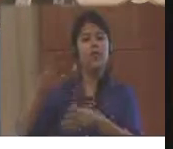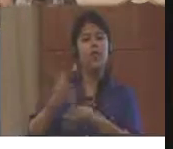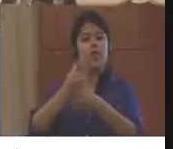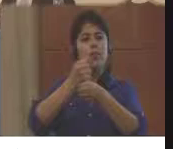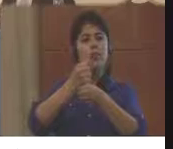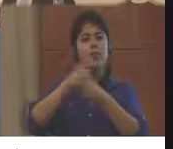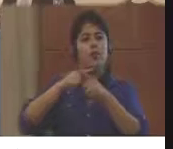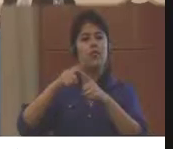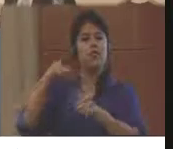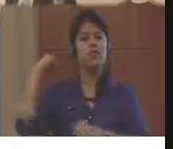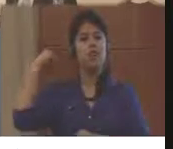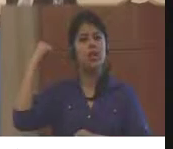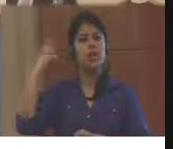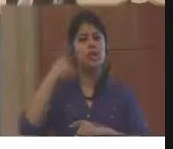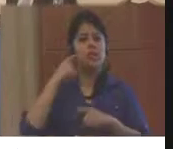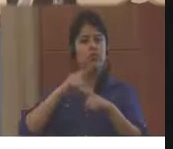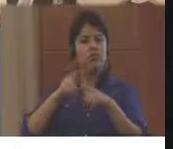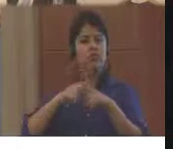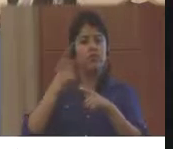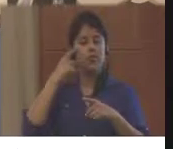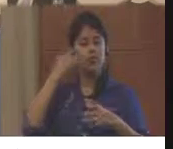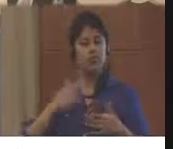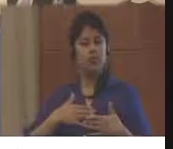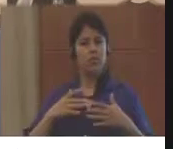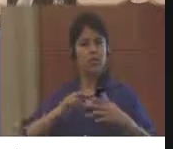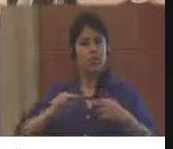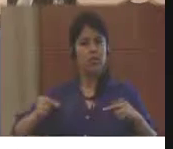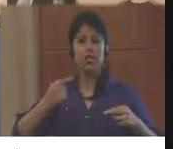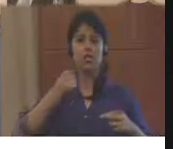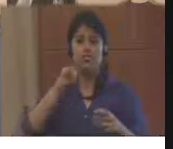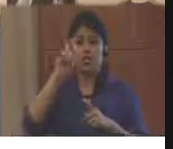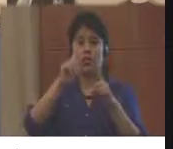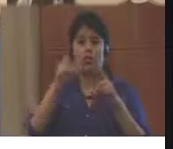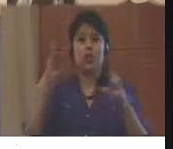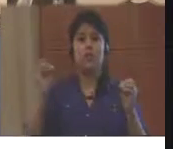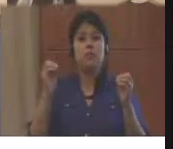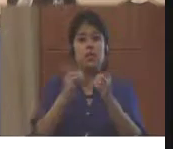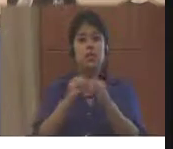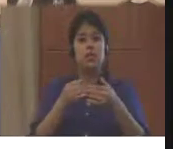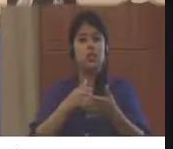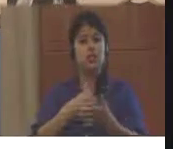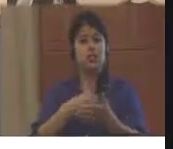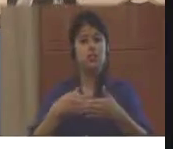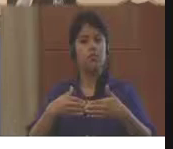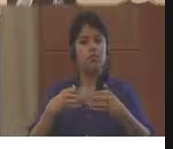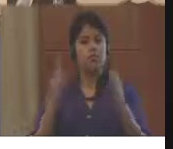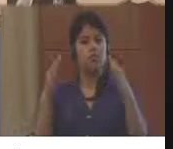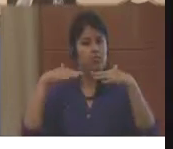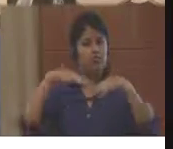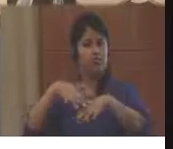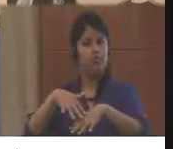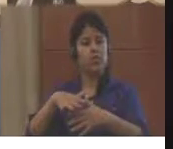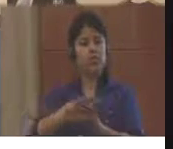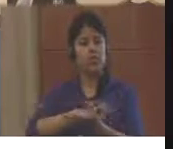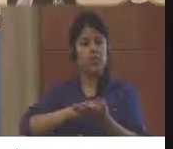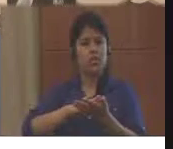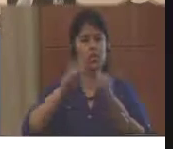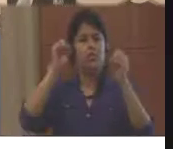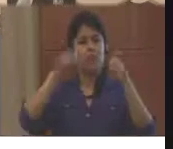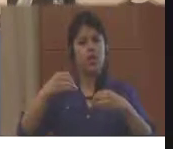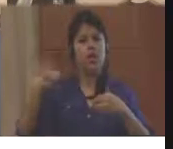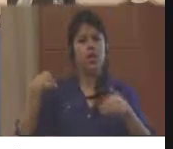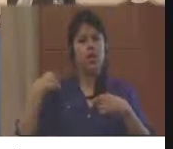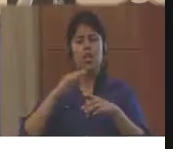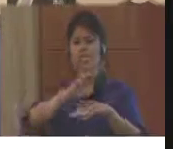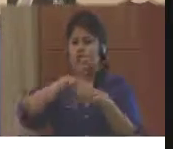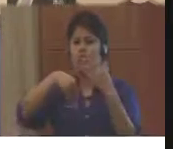include elements of protection to rights protections in issues of resilience, so that those who are most vulnerable can have